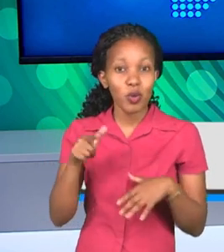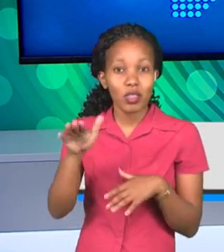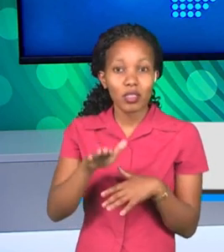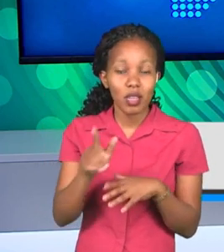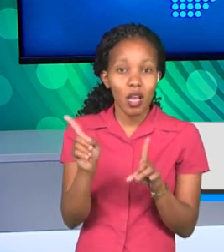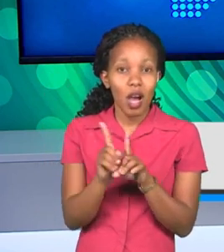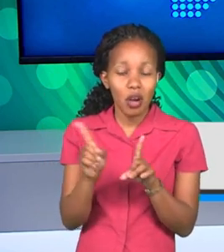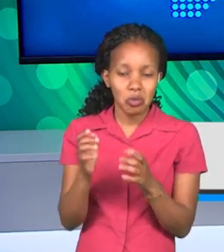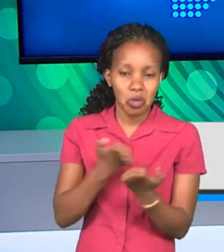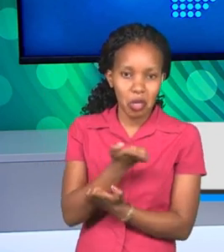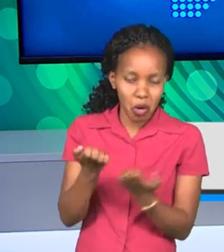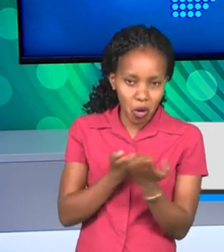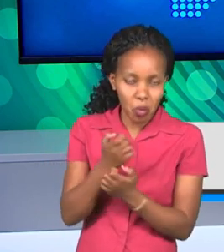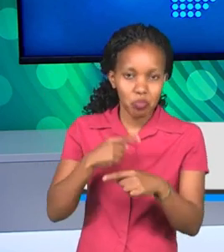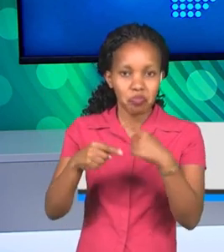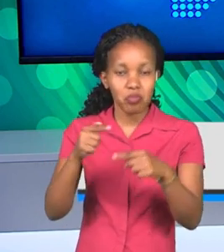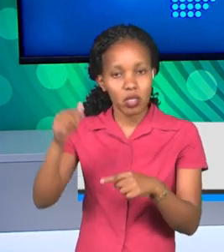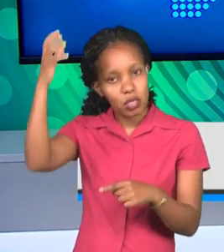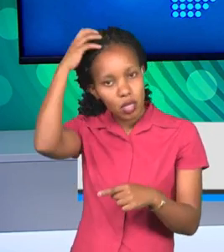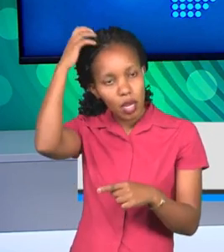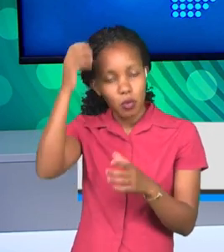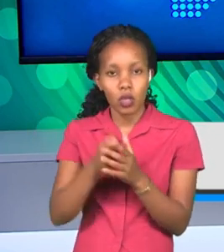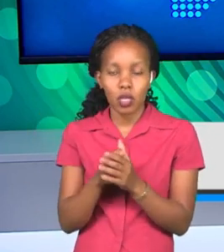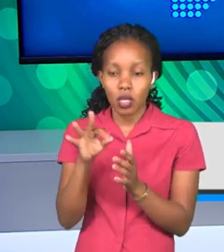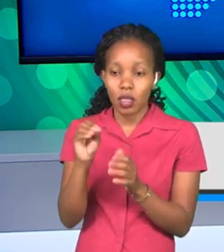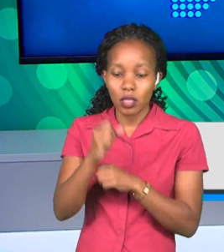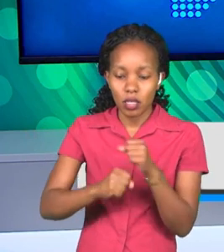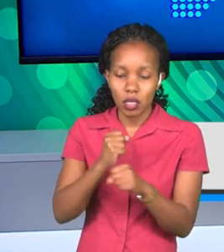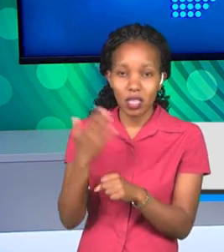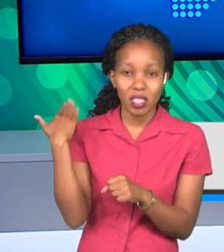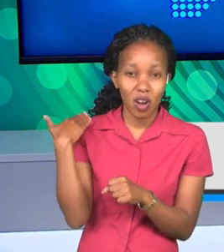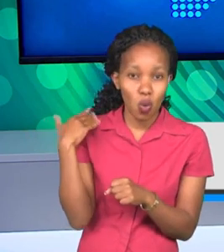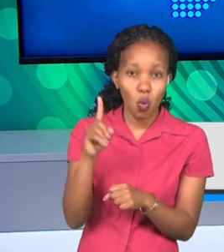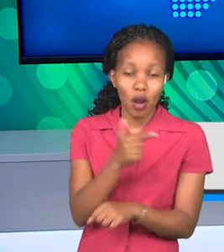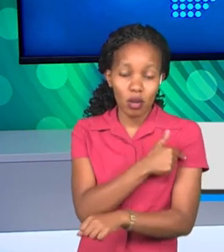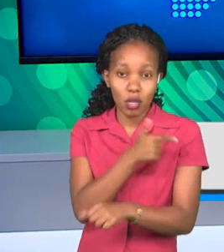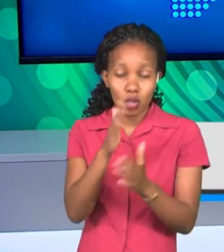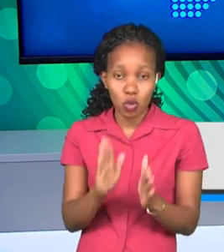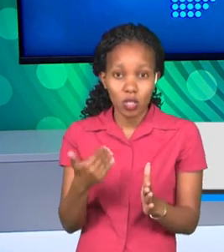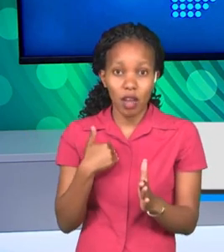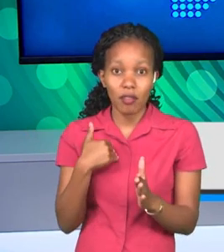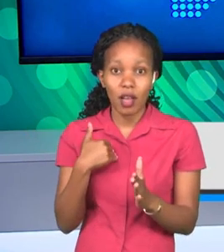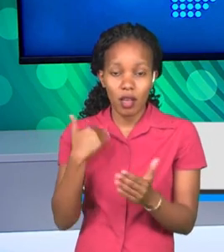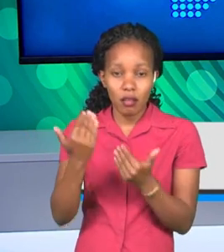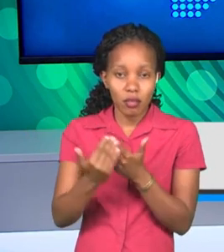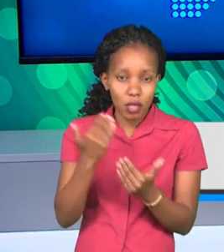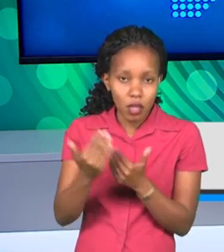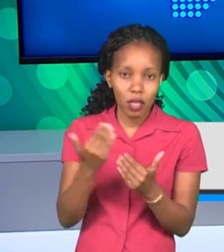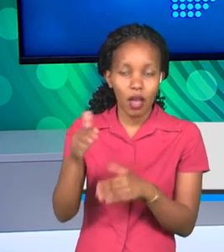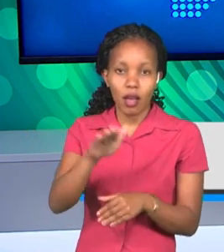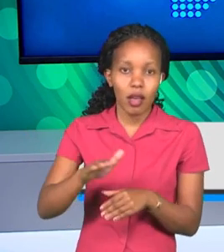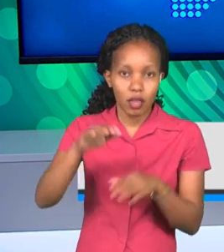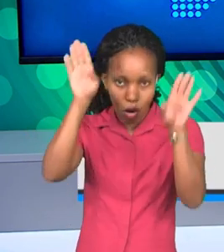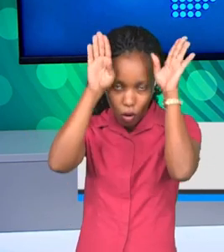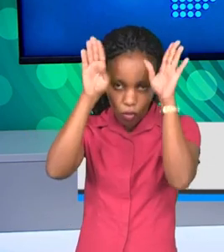almost runs the economy of the island. 30 years ago, Dr. Elizabeth Svensson established a donkey sanctuary in the area that takes